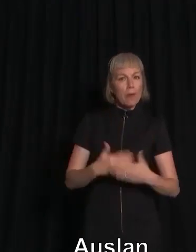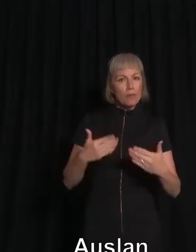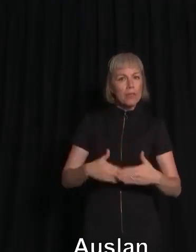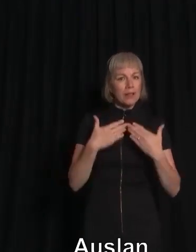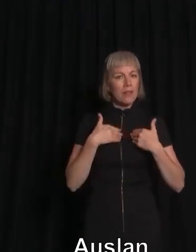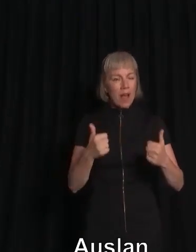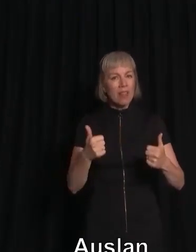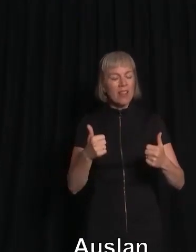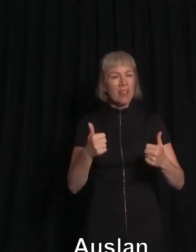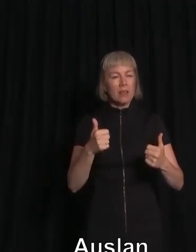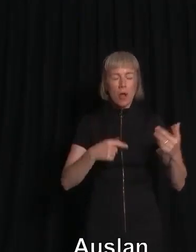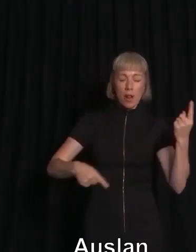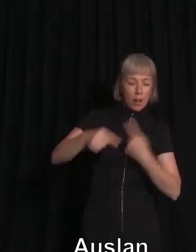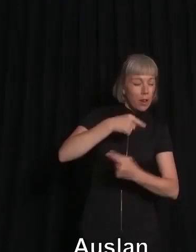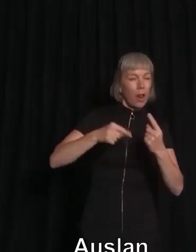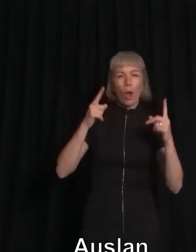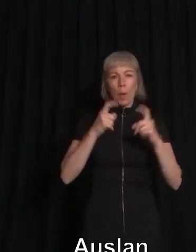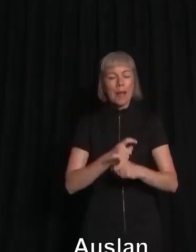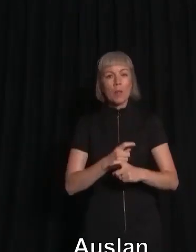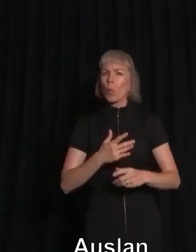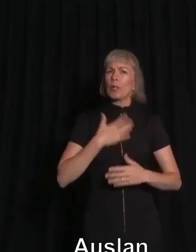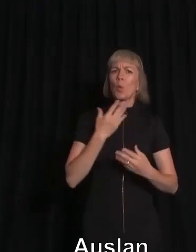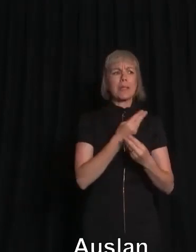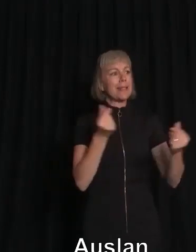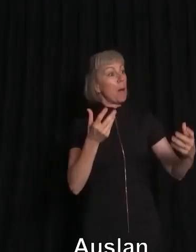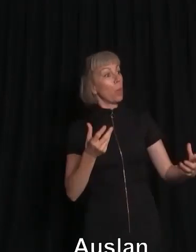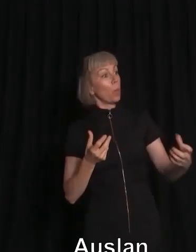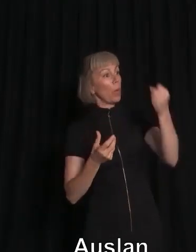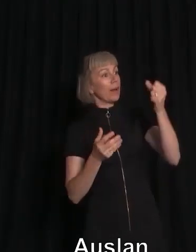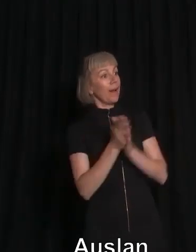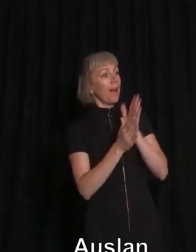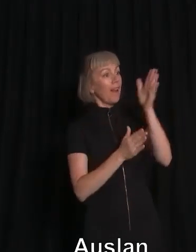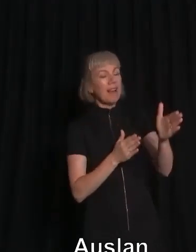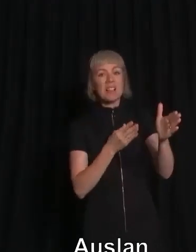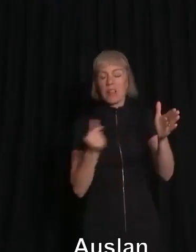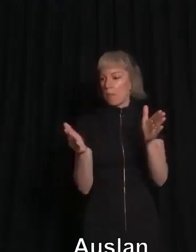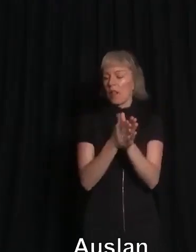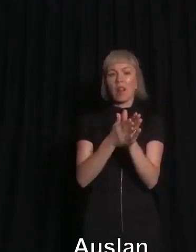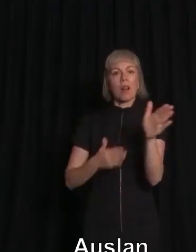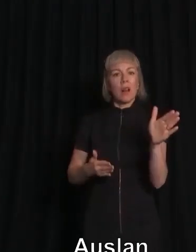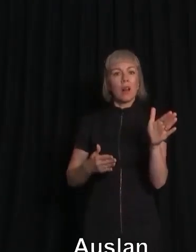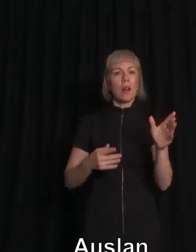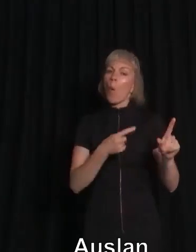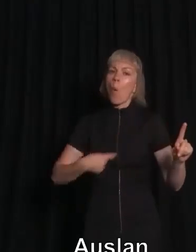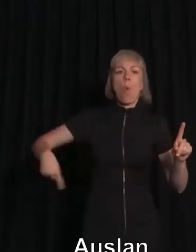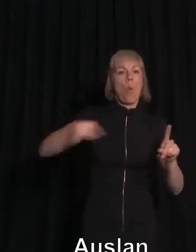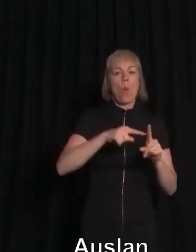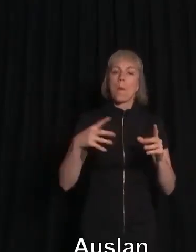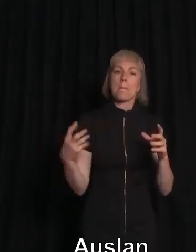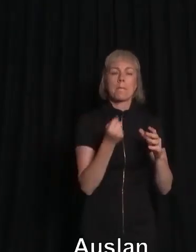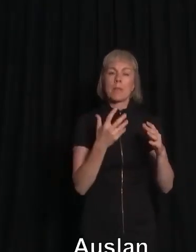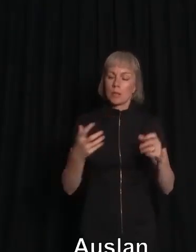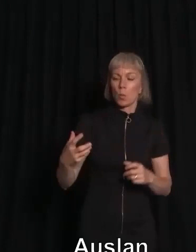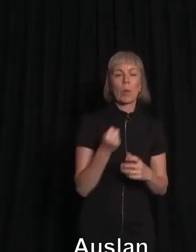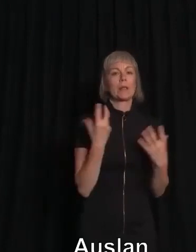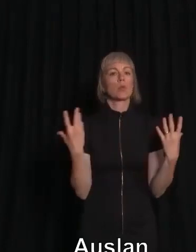to sit in a situation where some of us are winning and some is, you get what I'm saying? It's about all of us or none of us, because that we all need to win